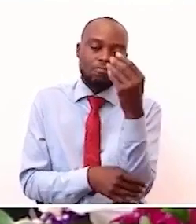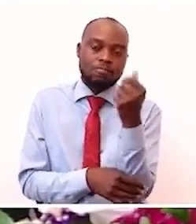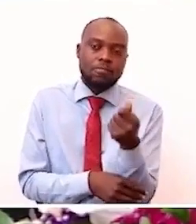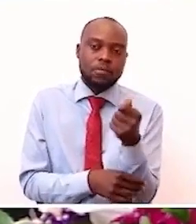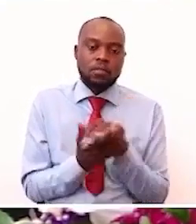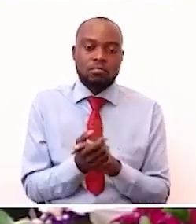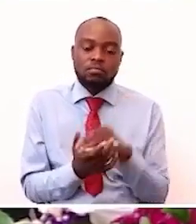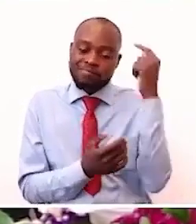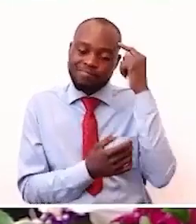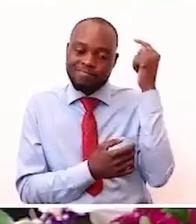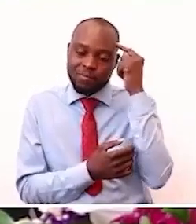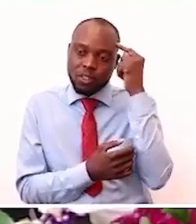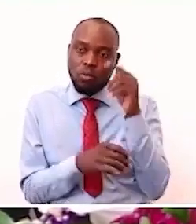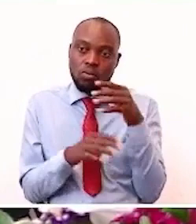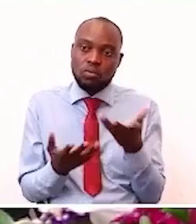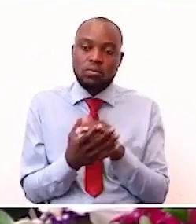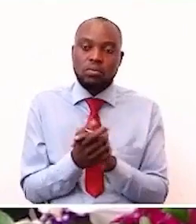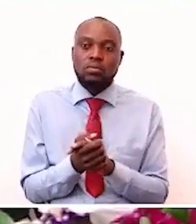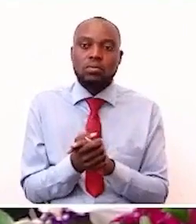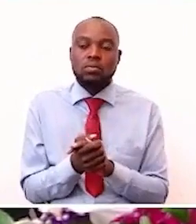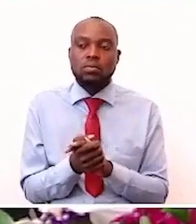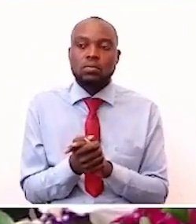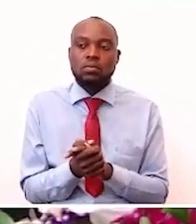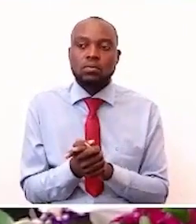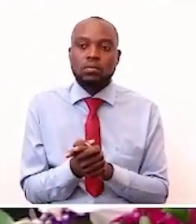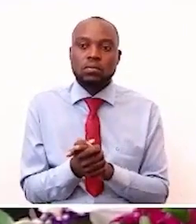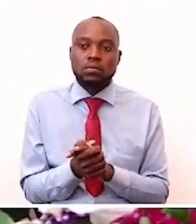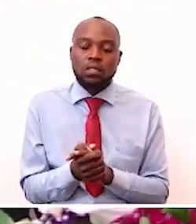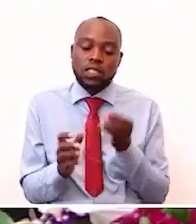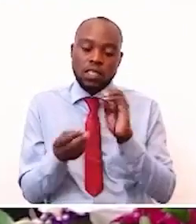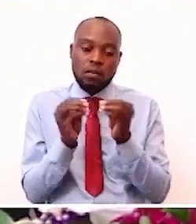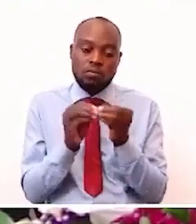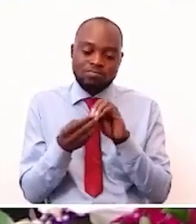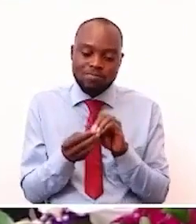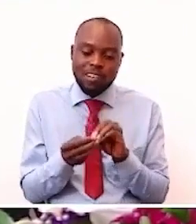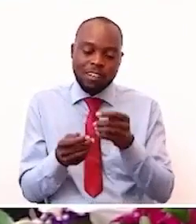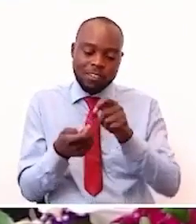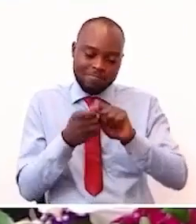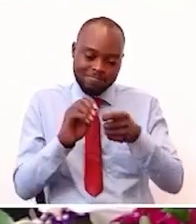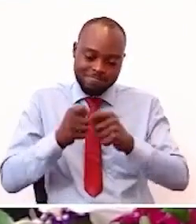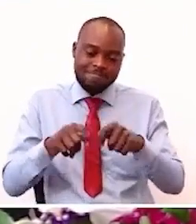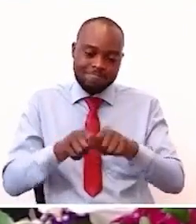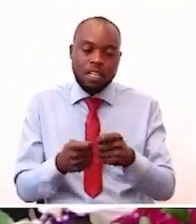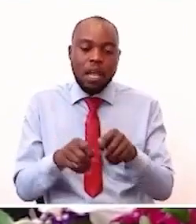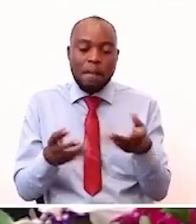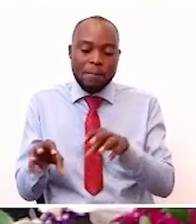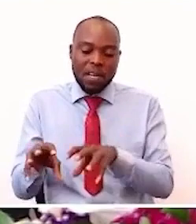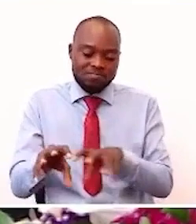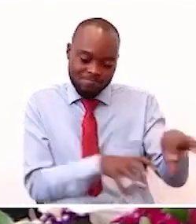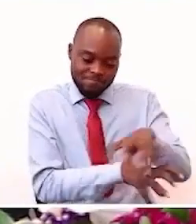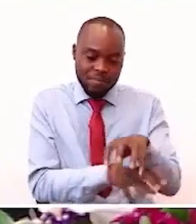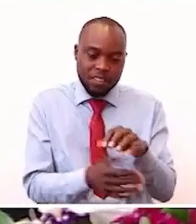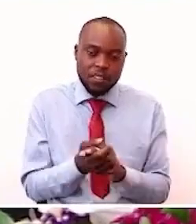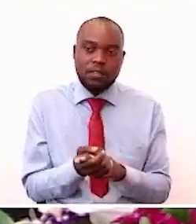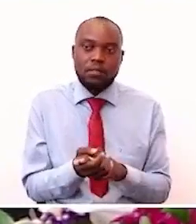bearing in mind that Sisi ndio tuko, we can really create a disruption, a positive disruption that can shift our paradigms